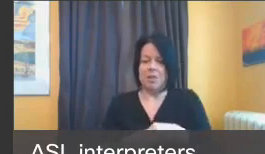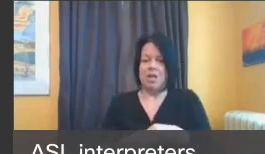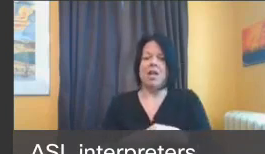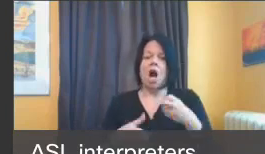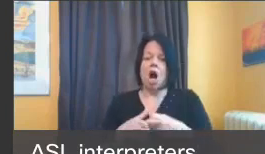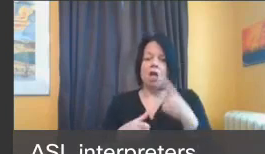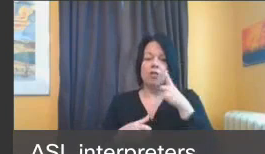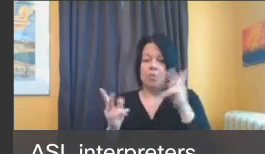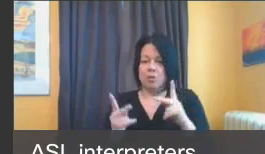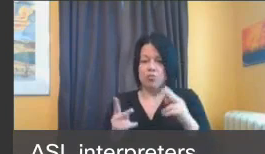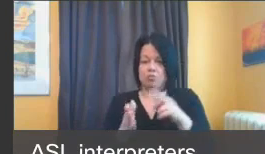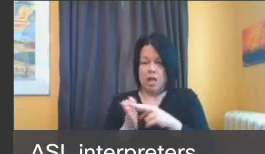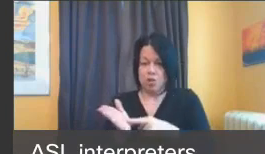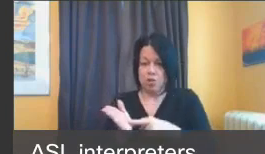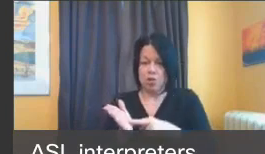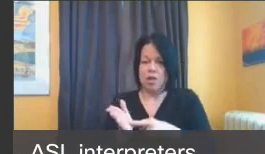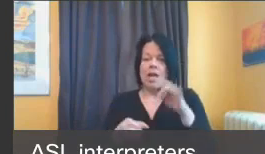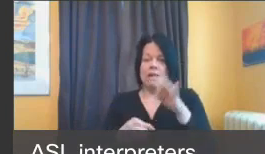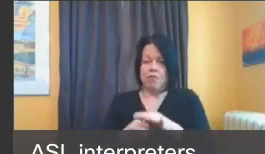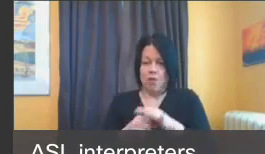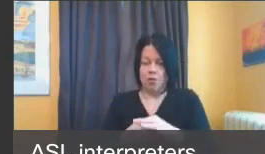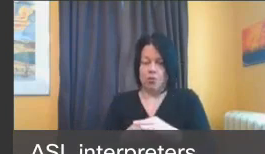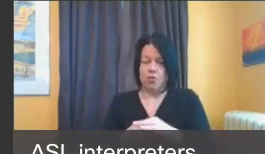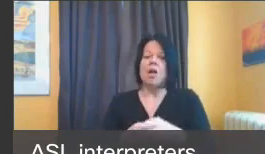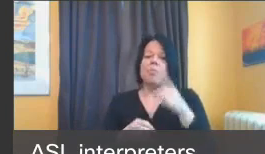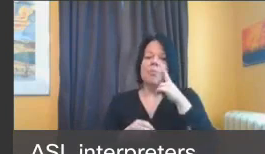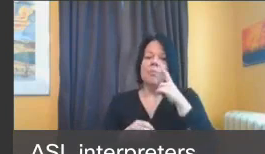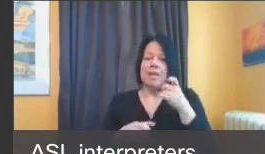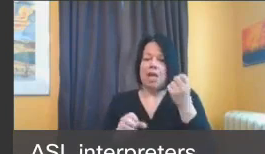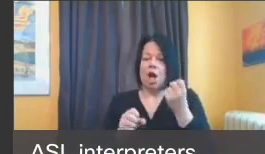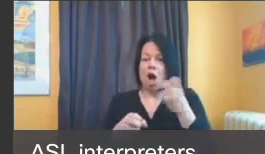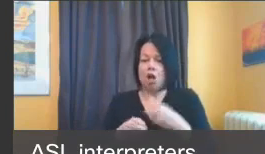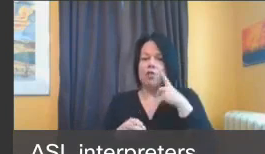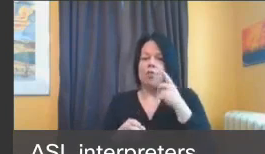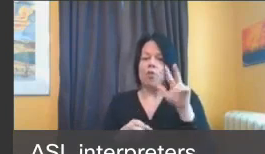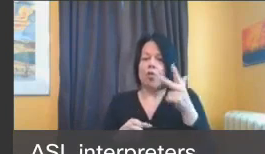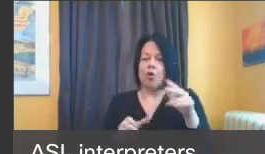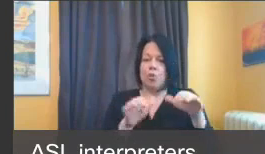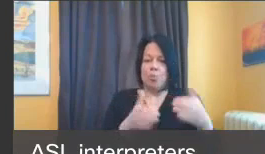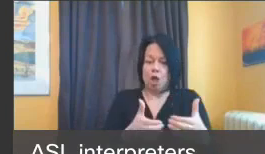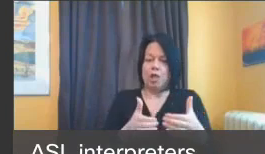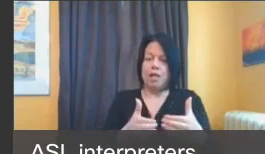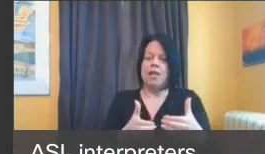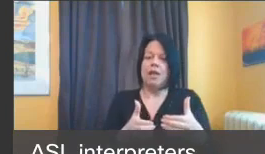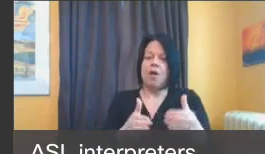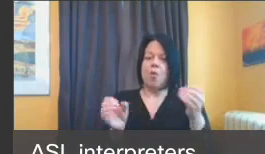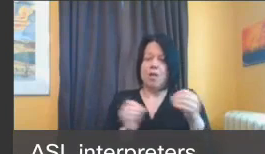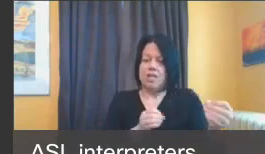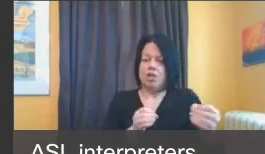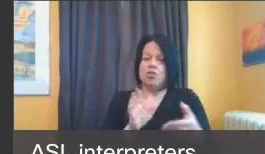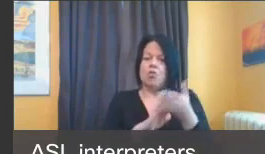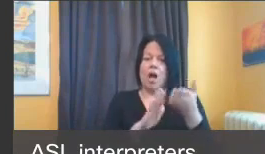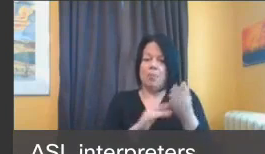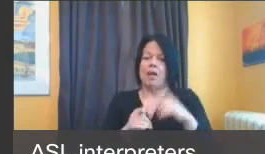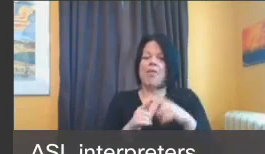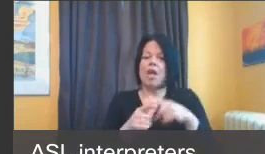to register to begin with, by making it harder for third-party organizations to operate, and then harder for people to participate once they